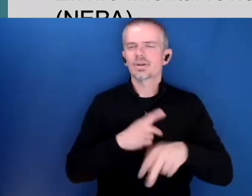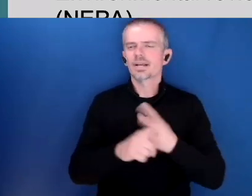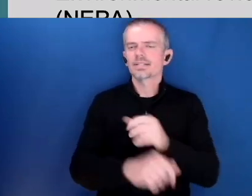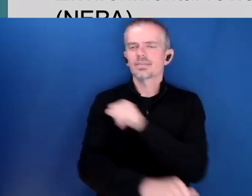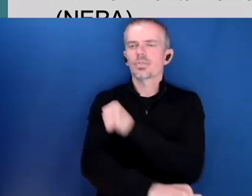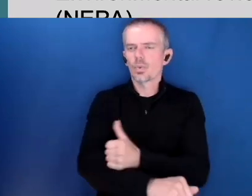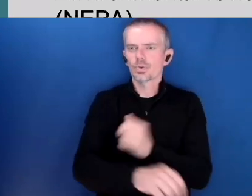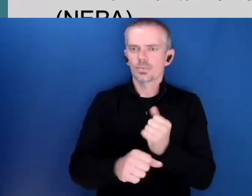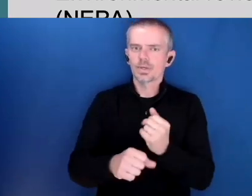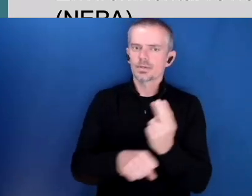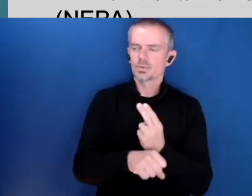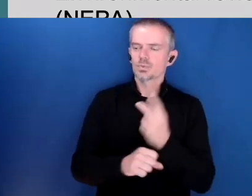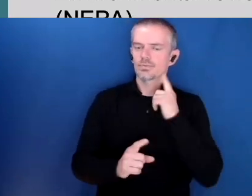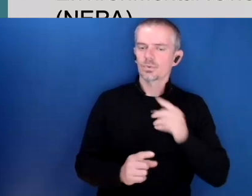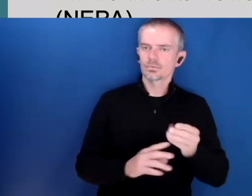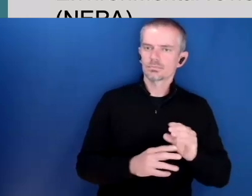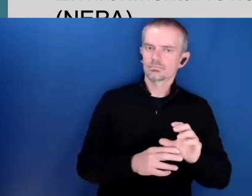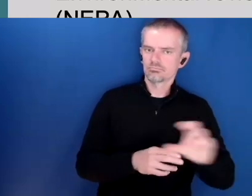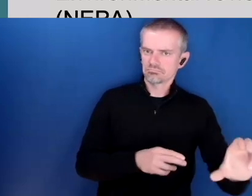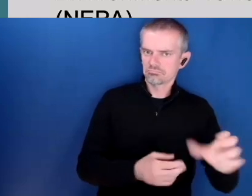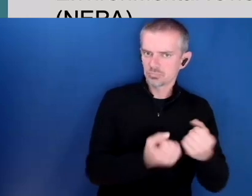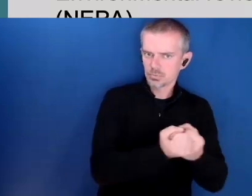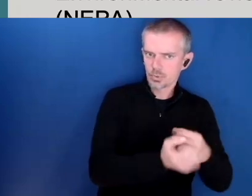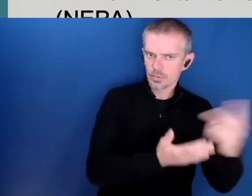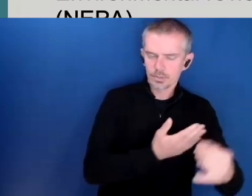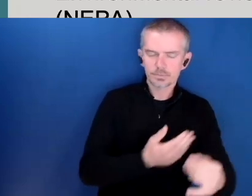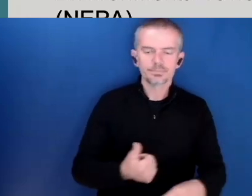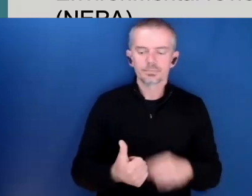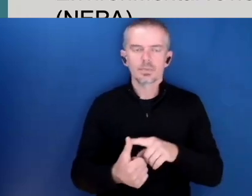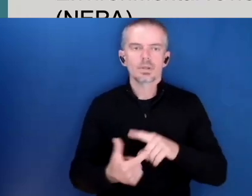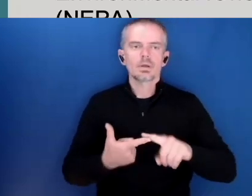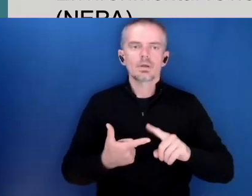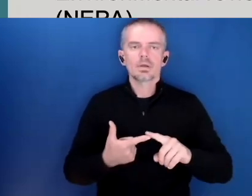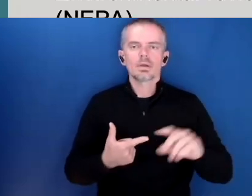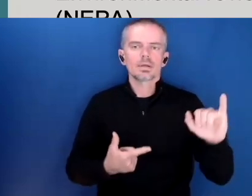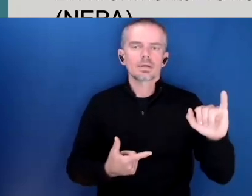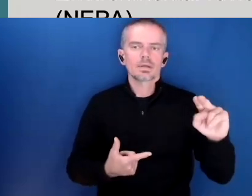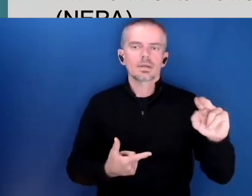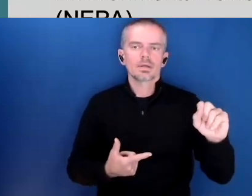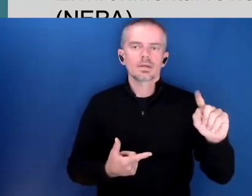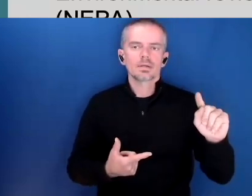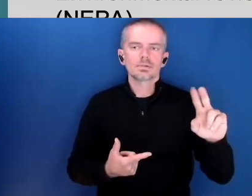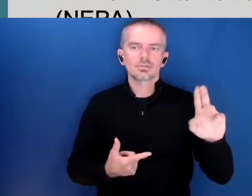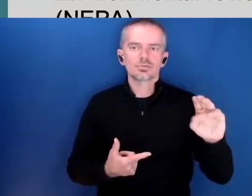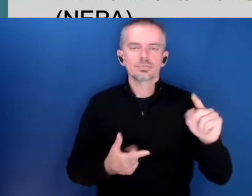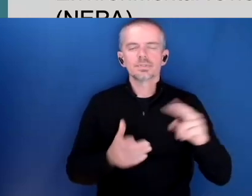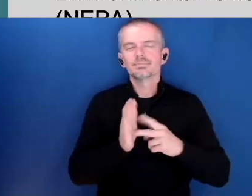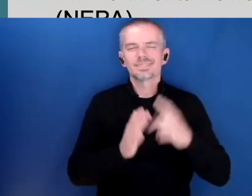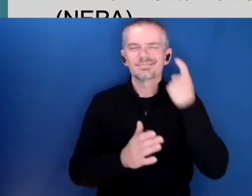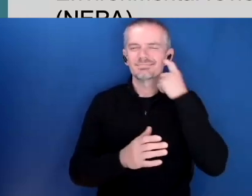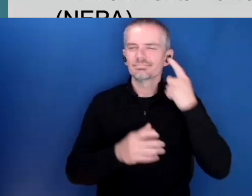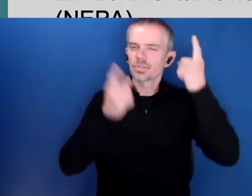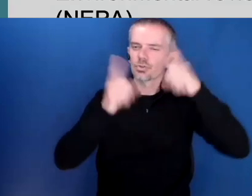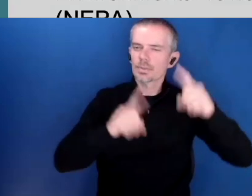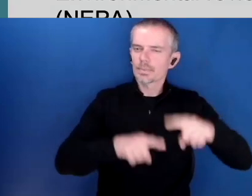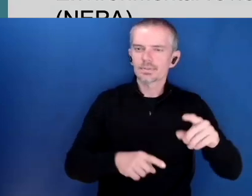with for that realm. The other element is instrument, and that's what we've been talking about a lot today. Instruments